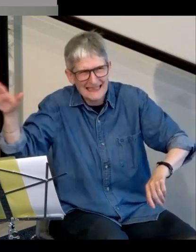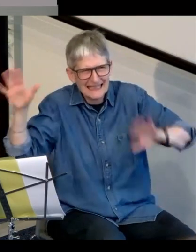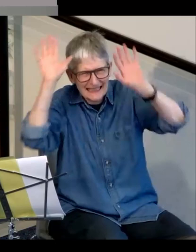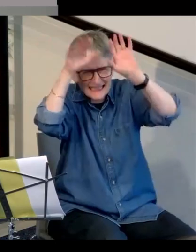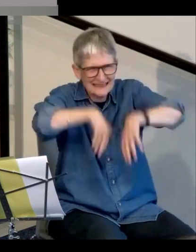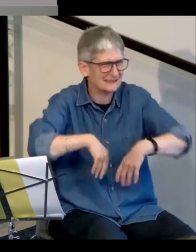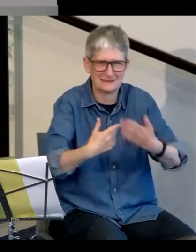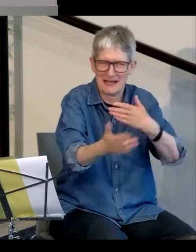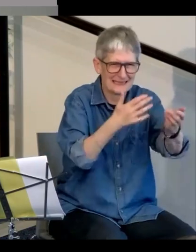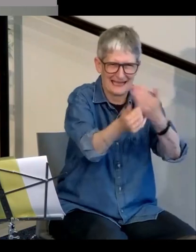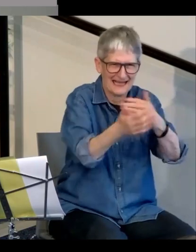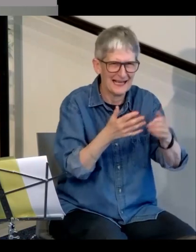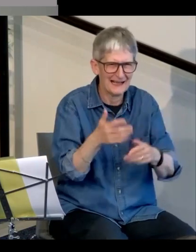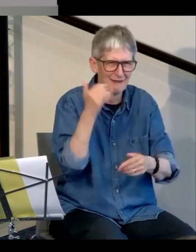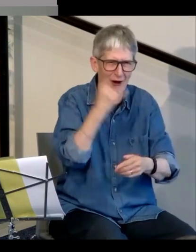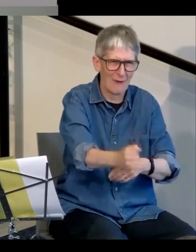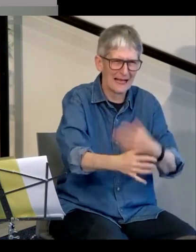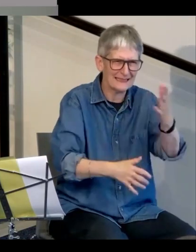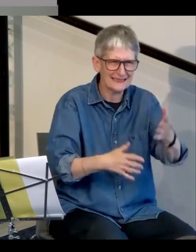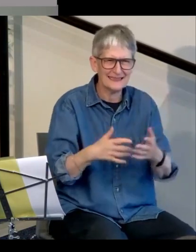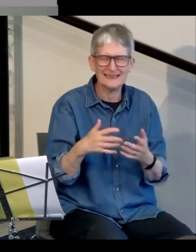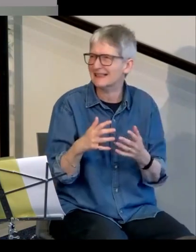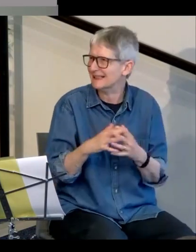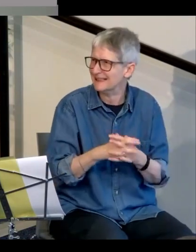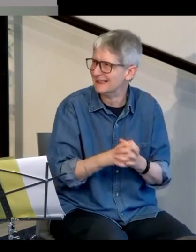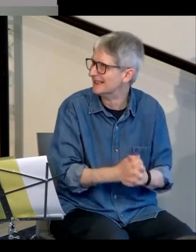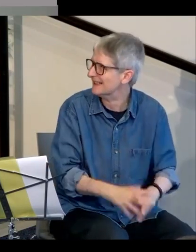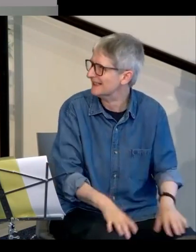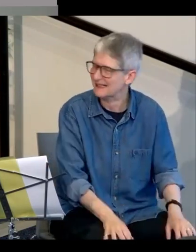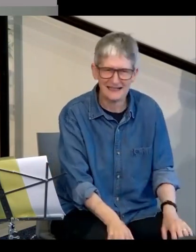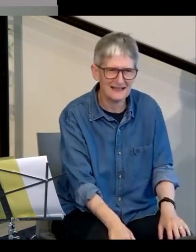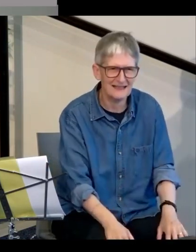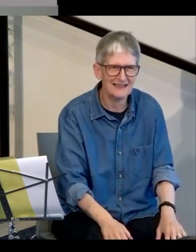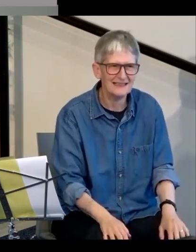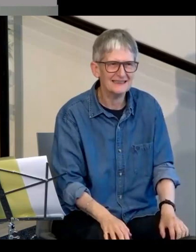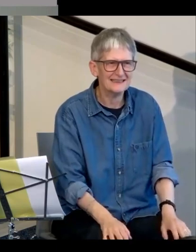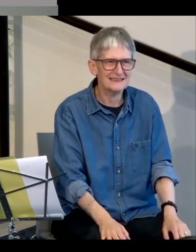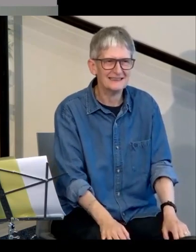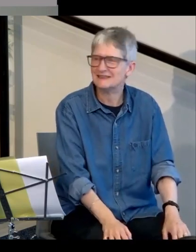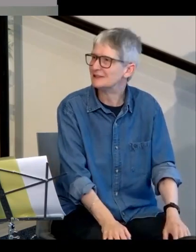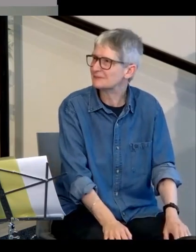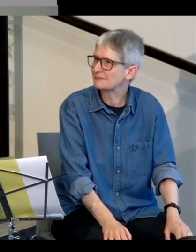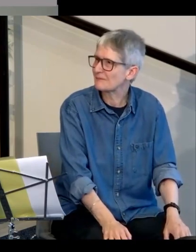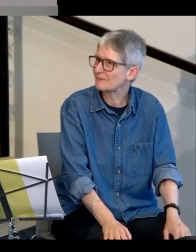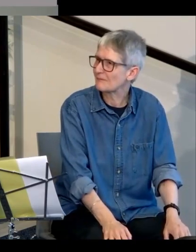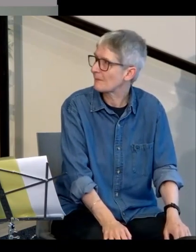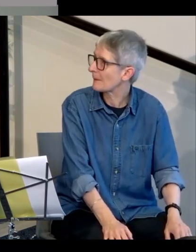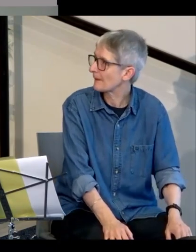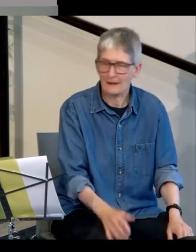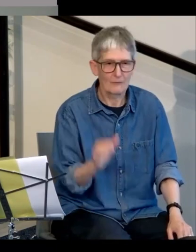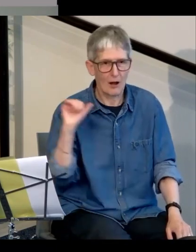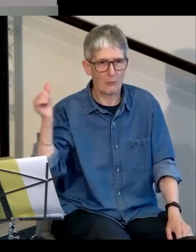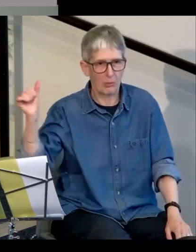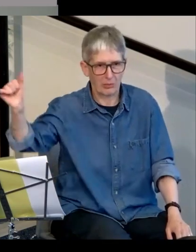that. That's the right Gertrude. Great. And well done. Brilliant. So as I go